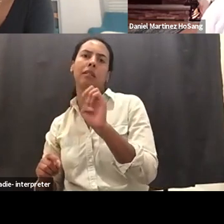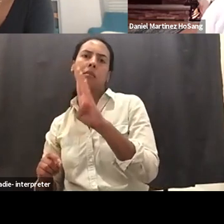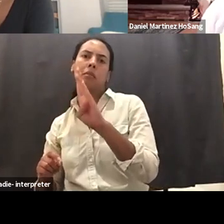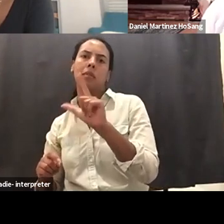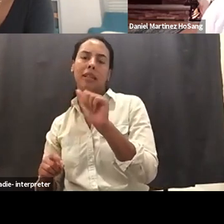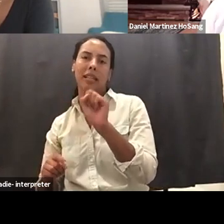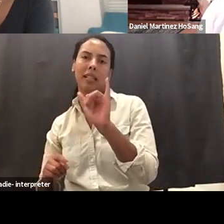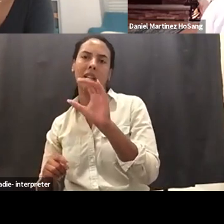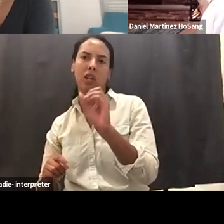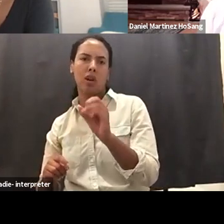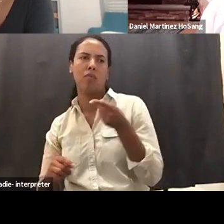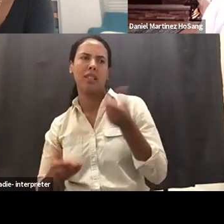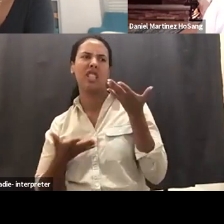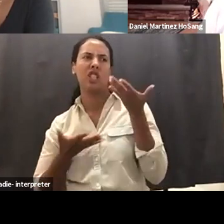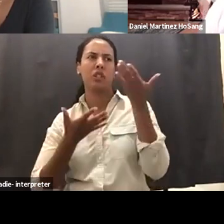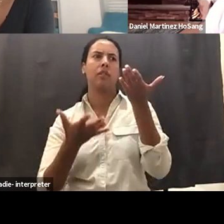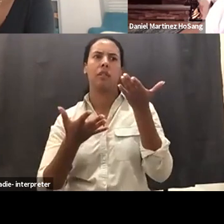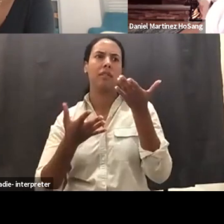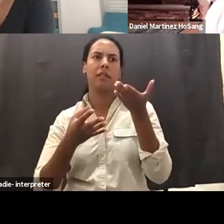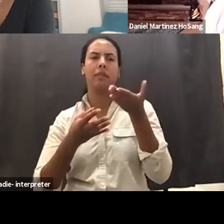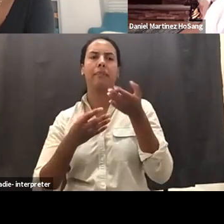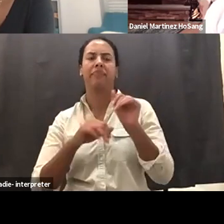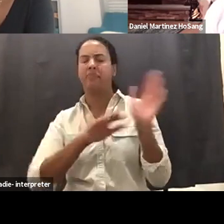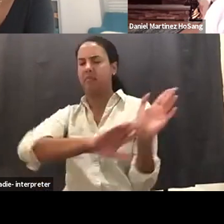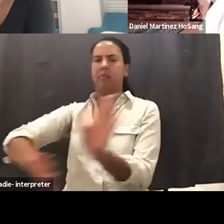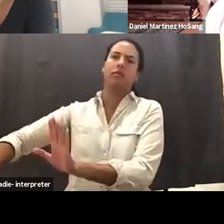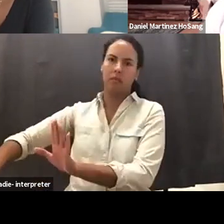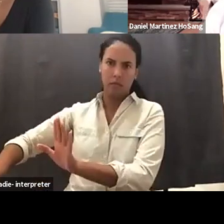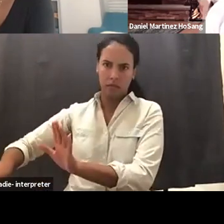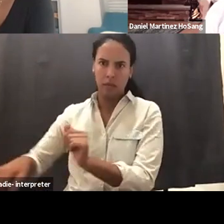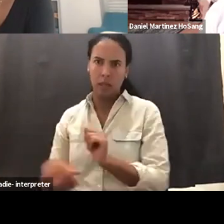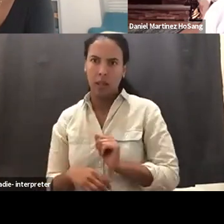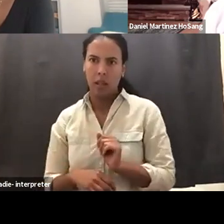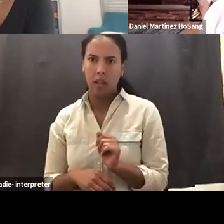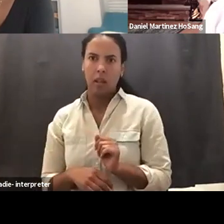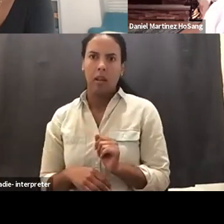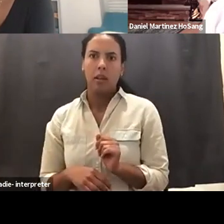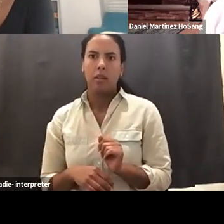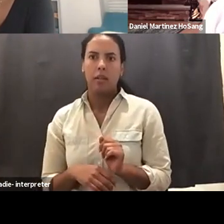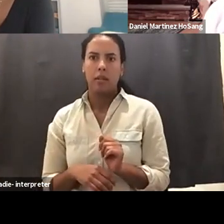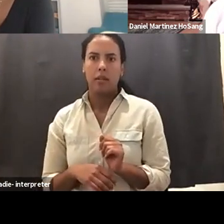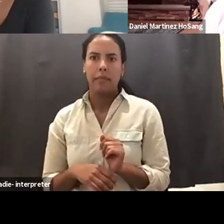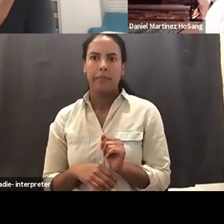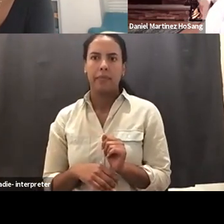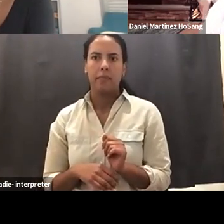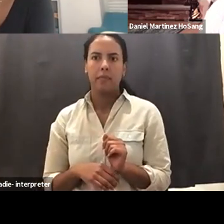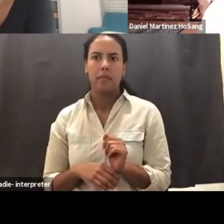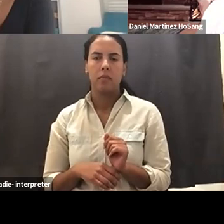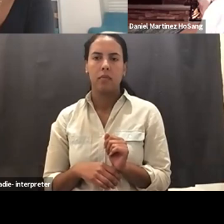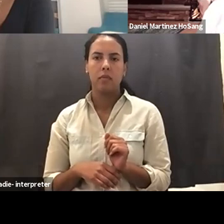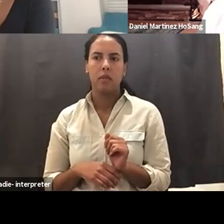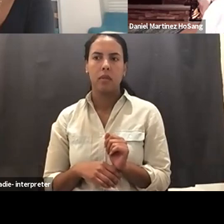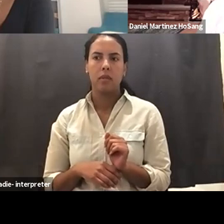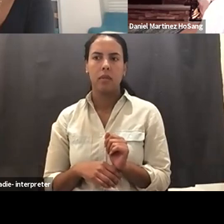And this was kind of given a lot of news coverage, but school diversity and integration efforts in New York City have been going on for quite a